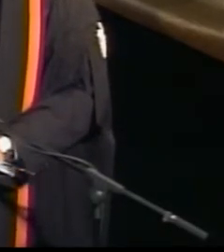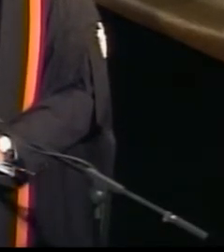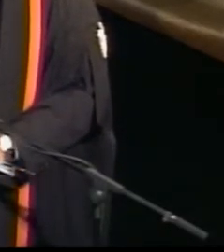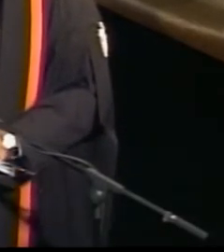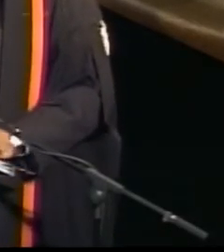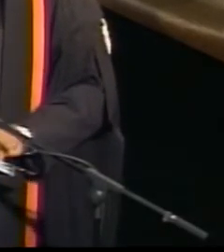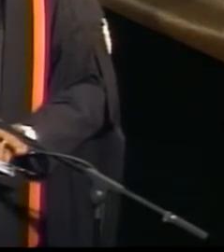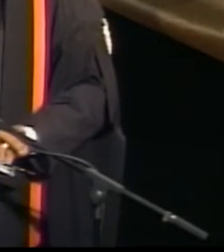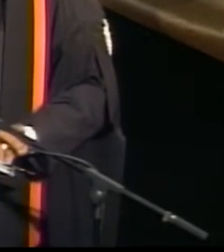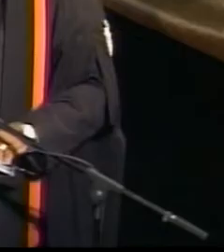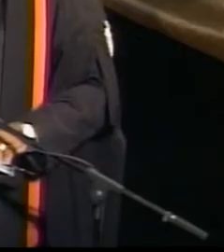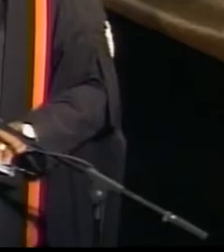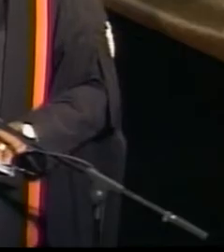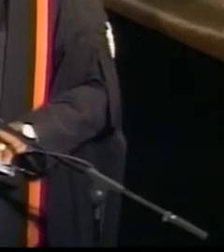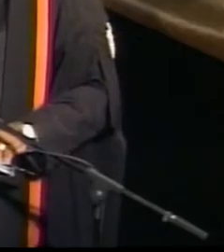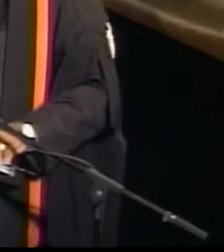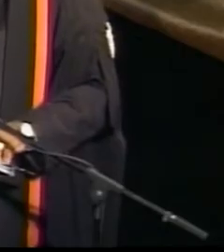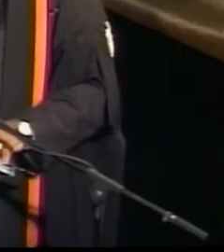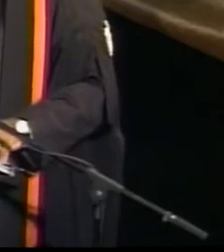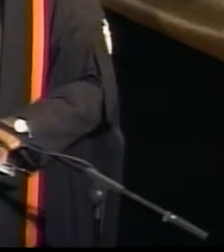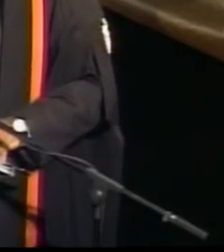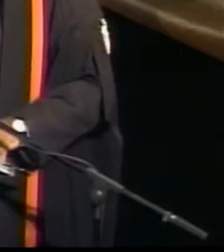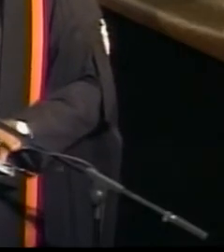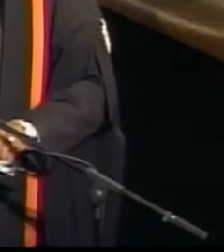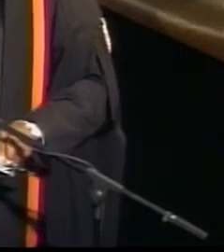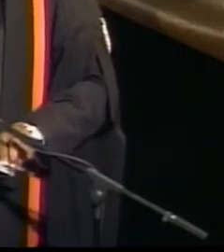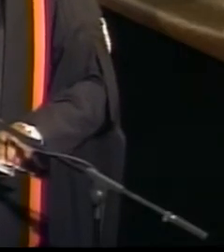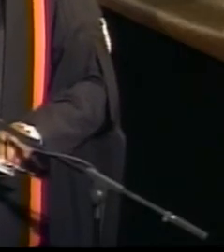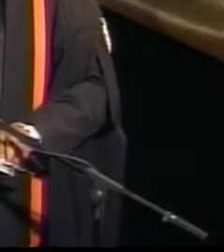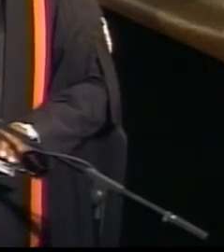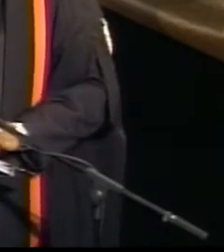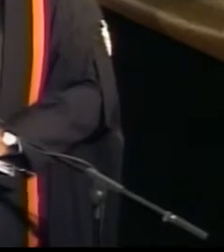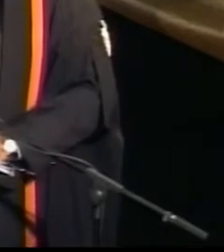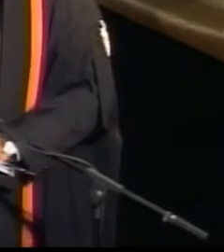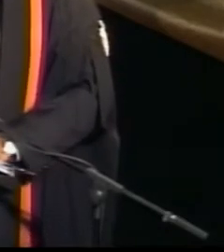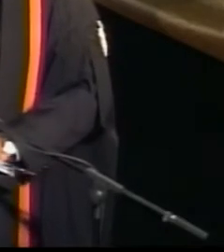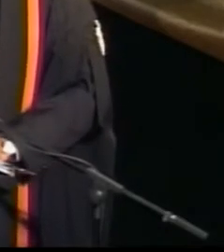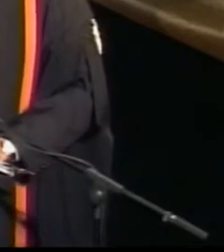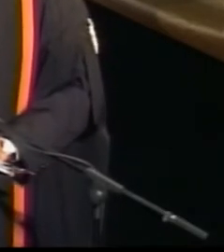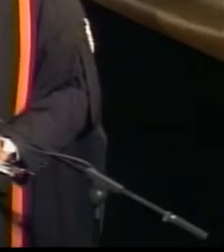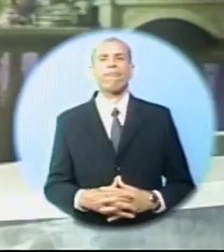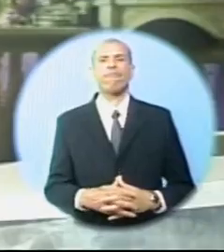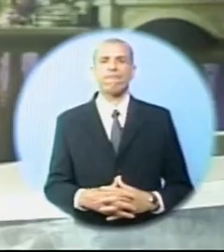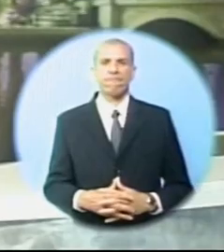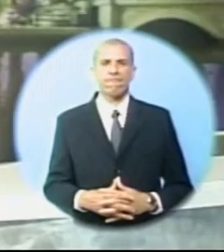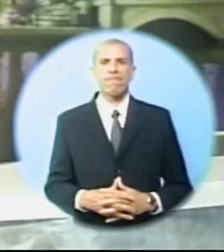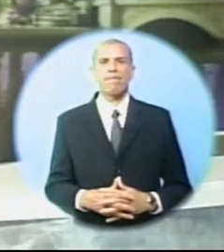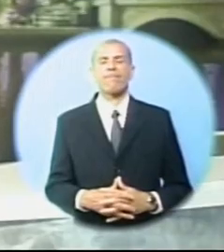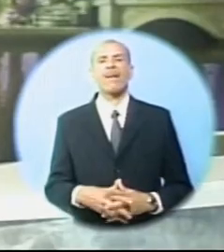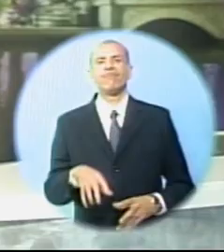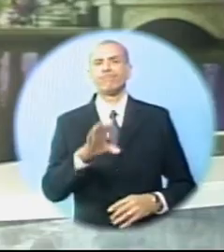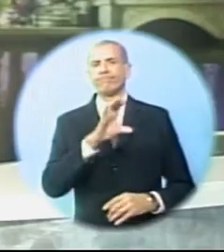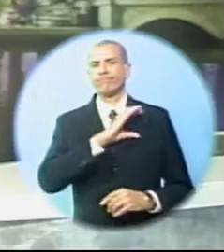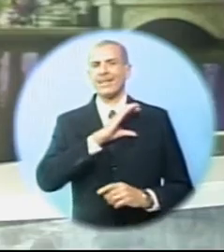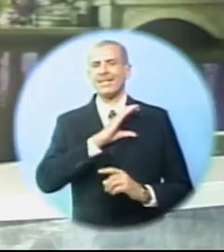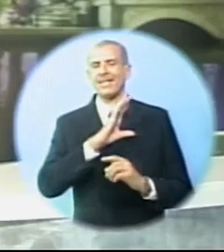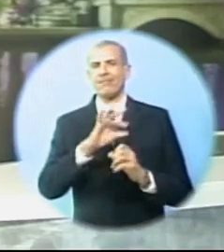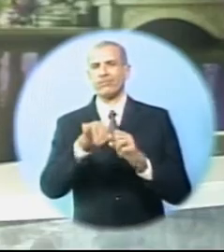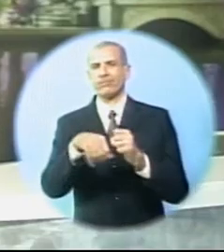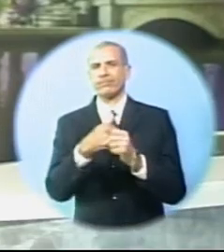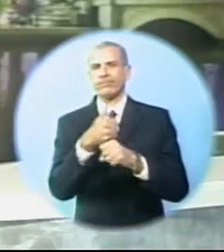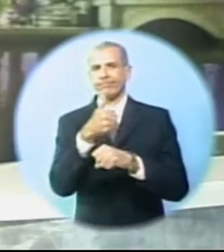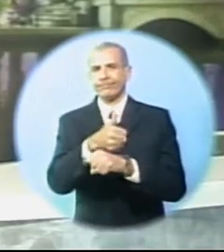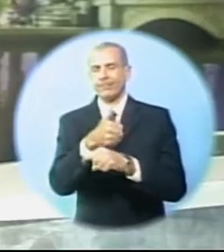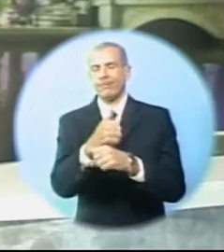photography, film, and alcohol and drug abuse counseling. Police have arrested and